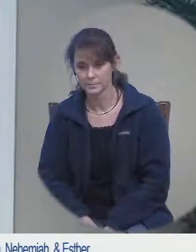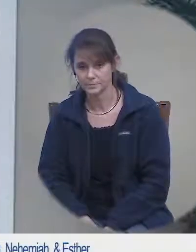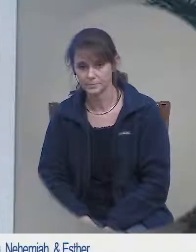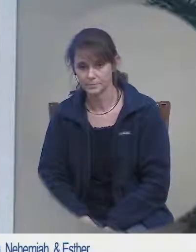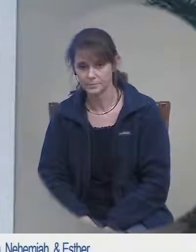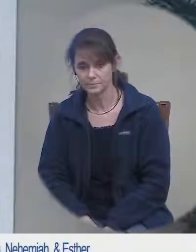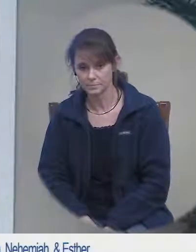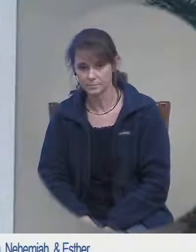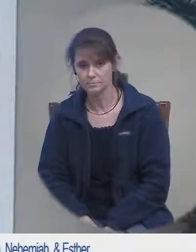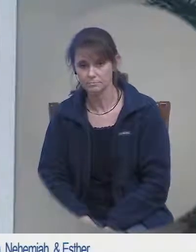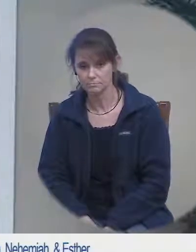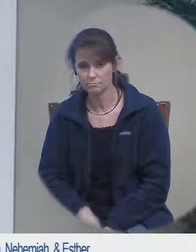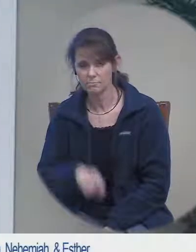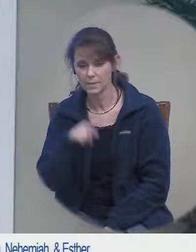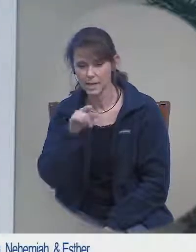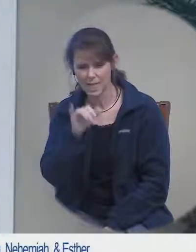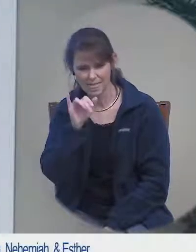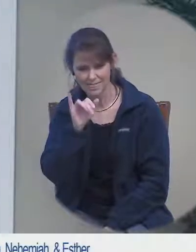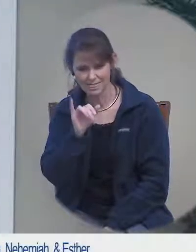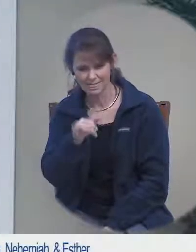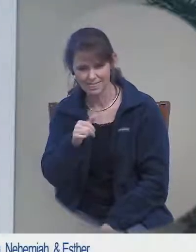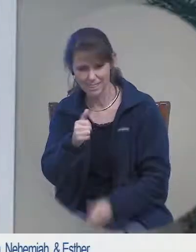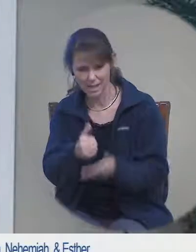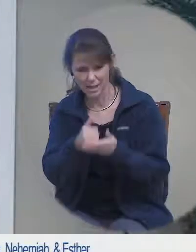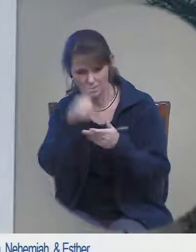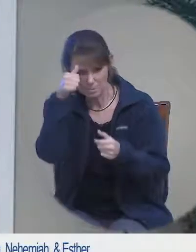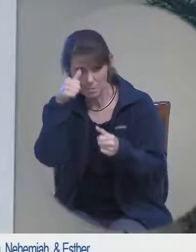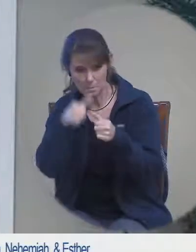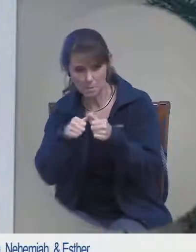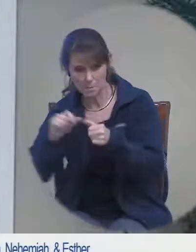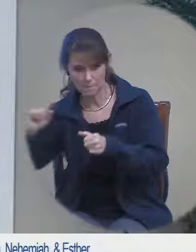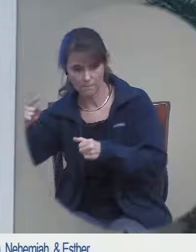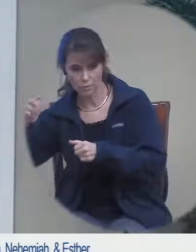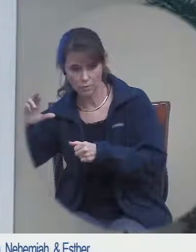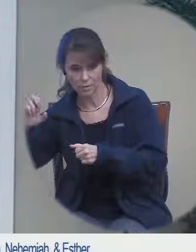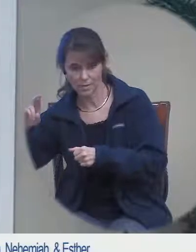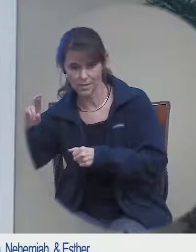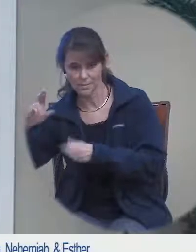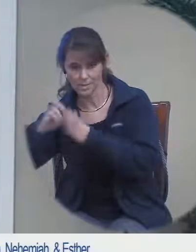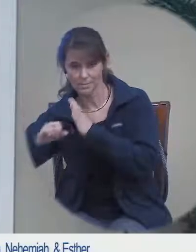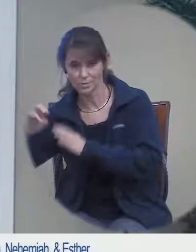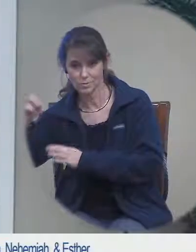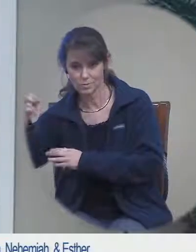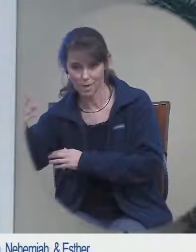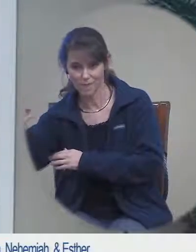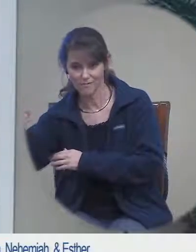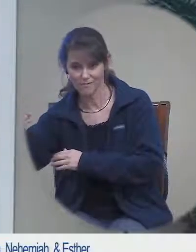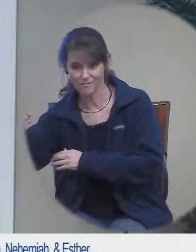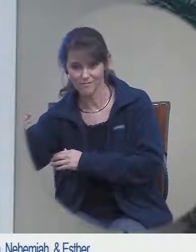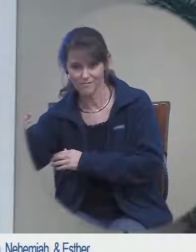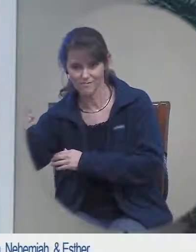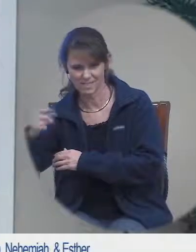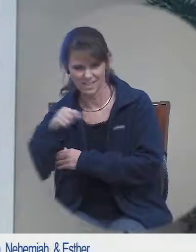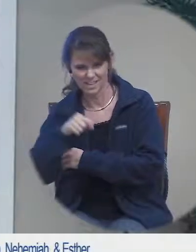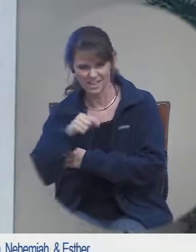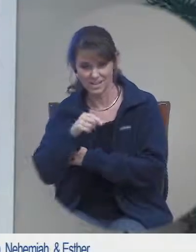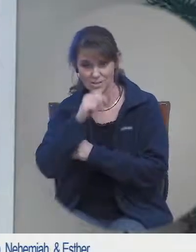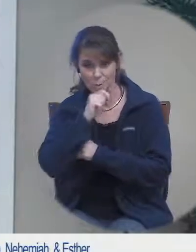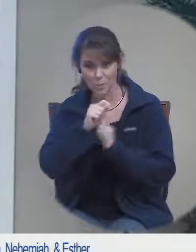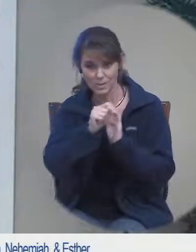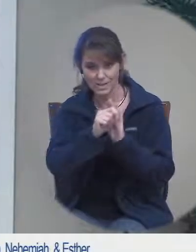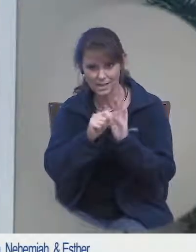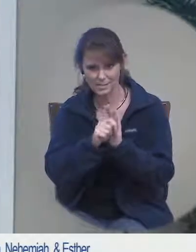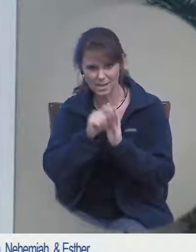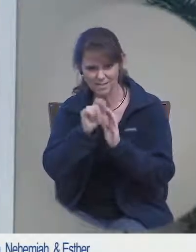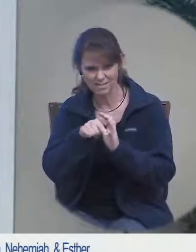most comes to mind quickest. It's 1 Corinthians 12. I mean, you see all these different people doing all kinds of